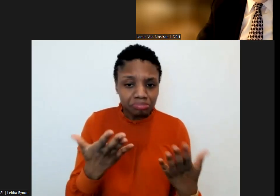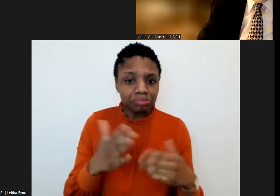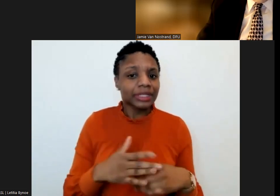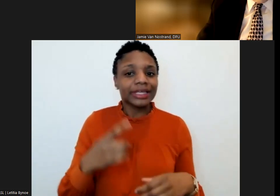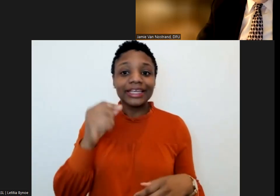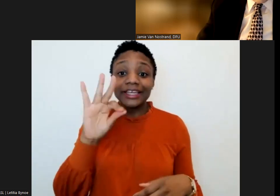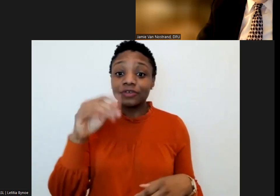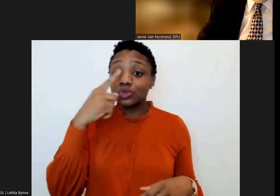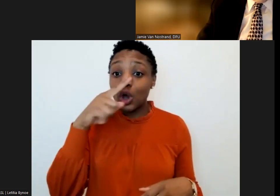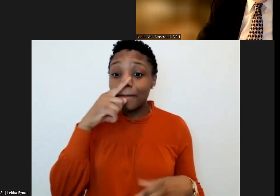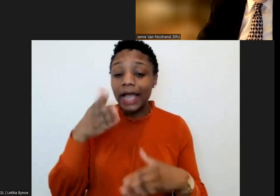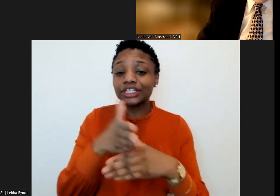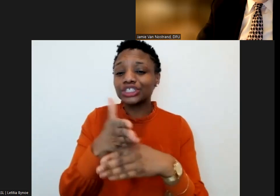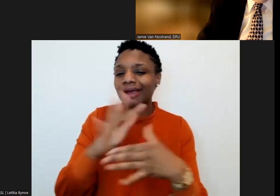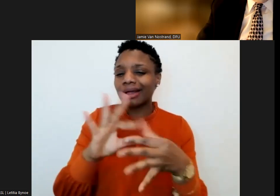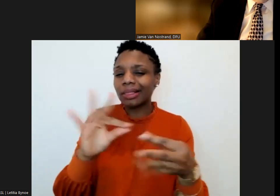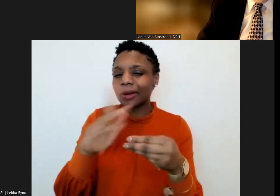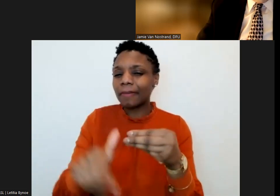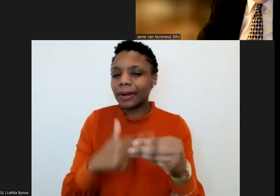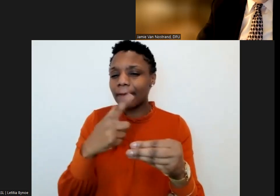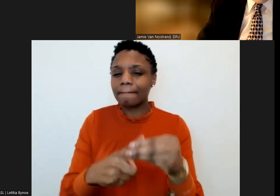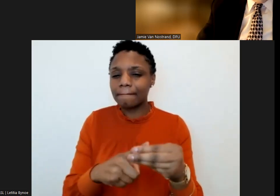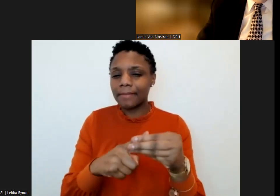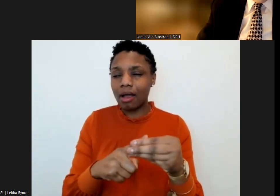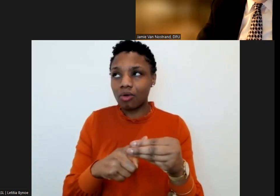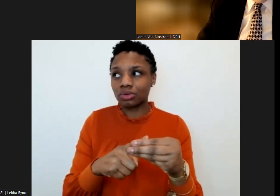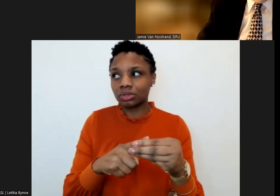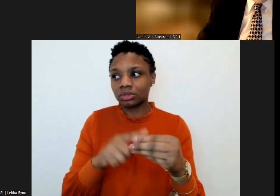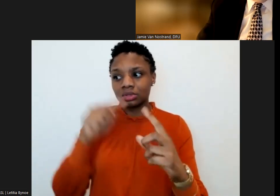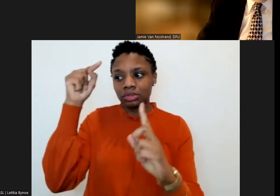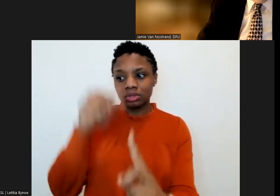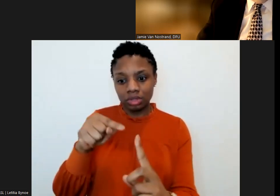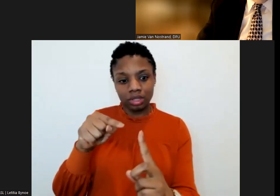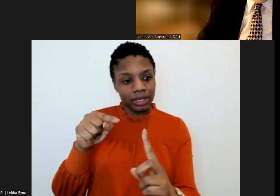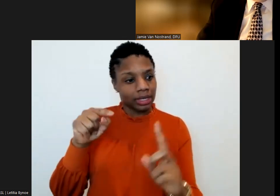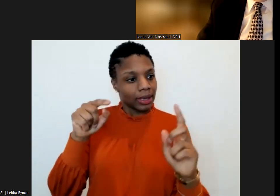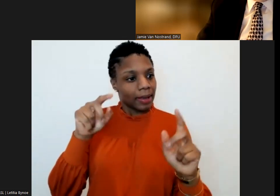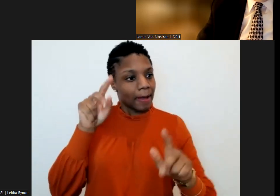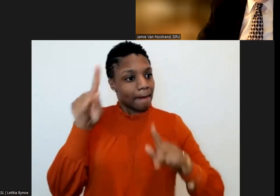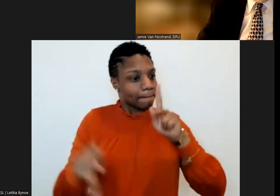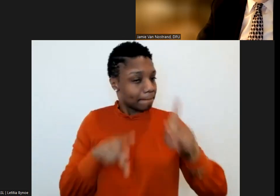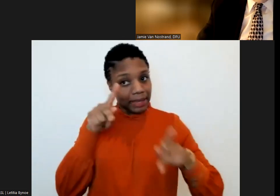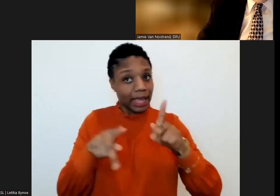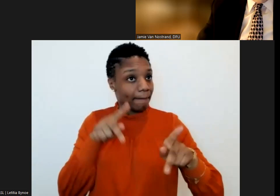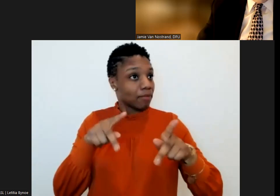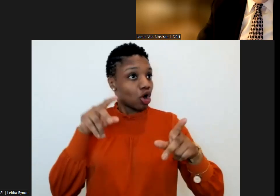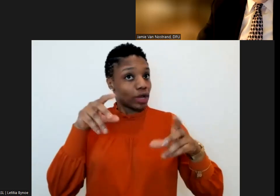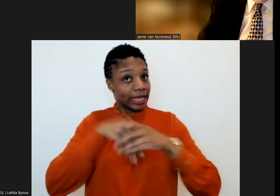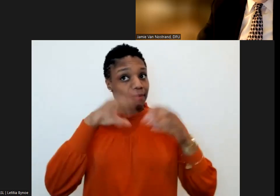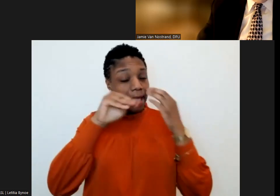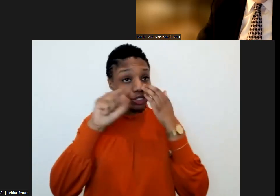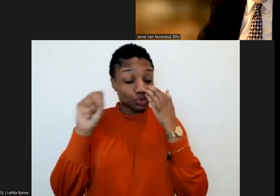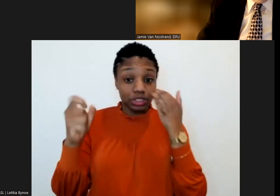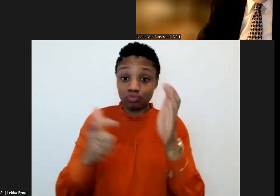just talk a little bit about, do folks across the state need a lawyer to submit comments?